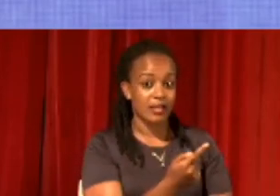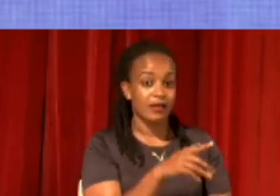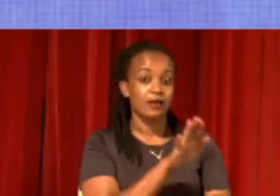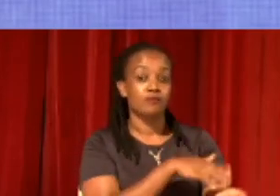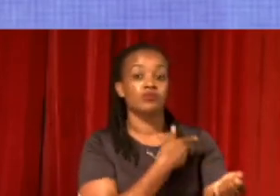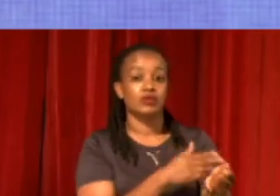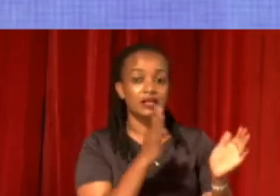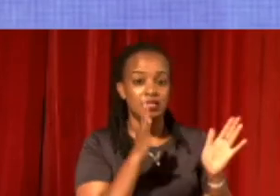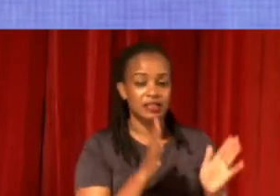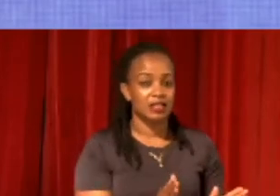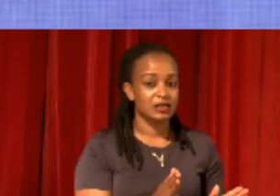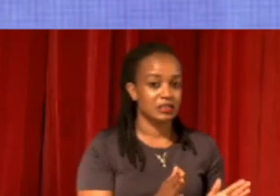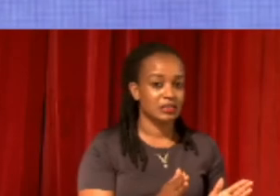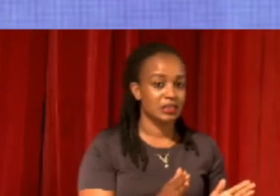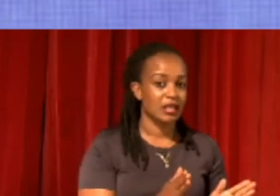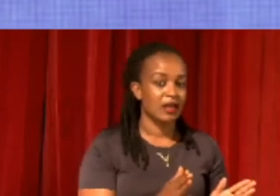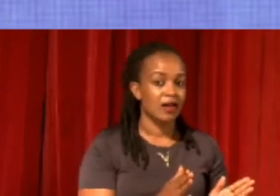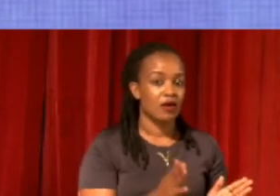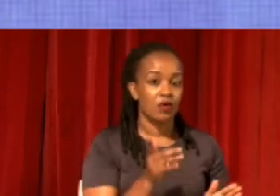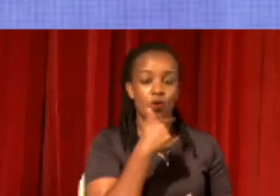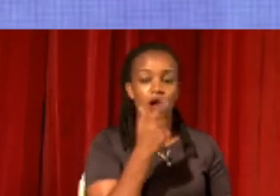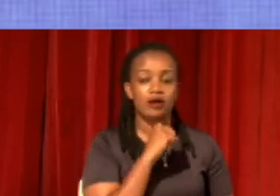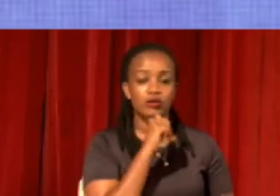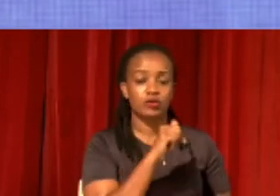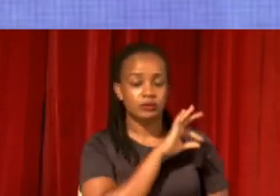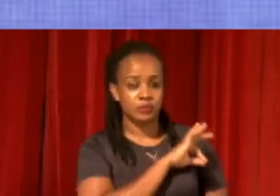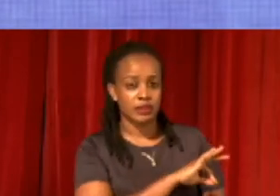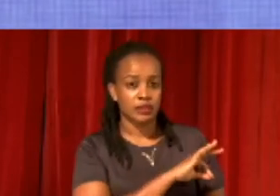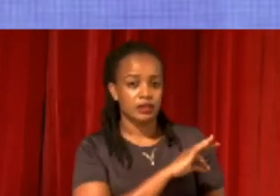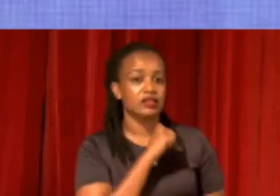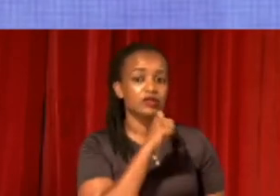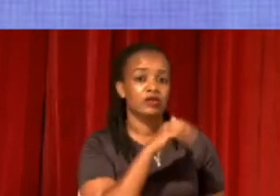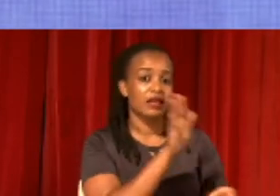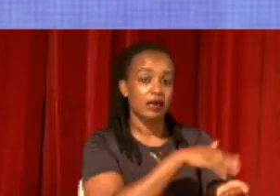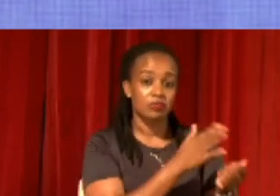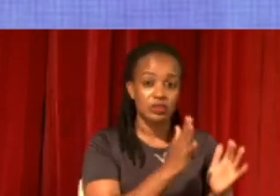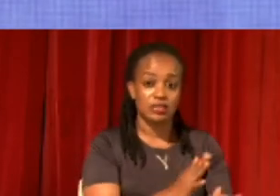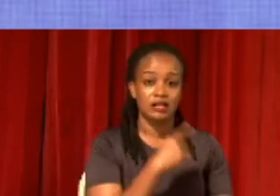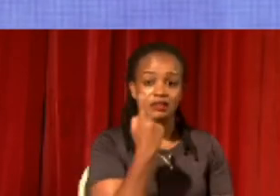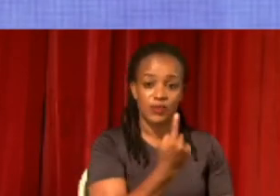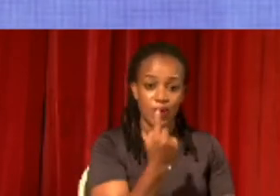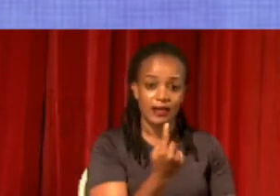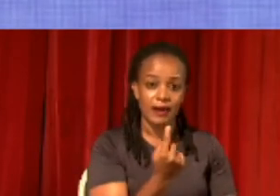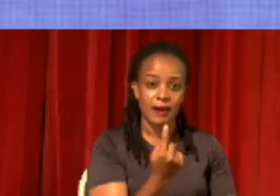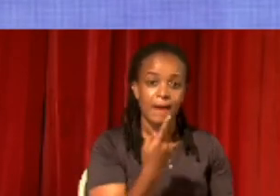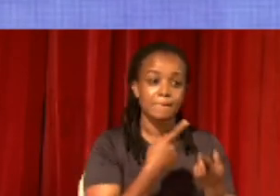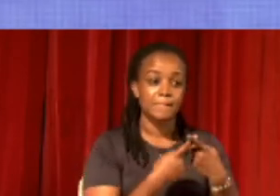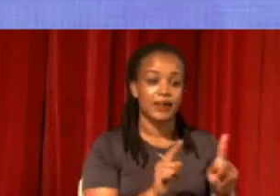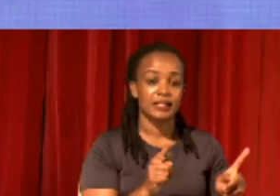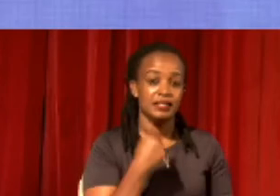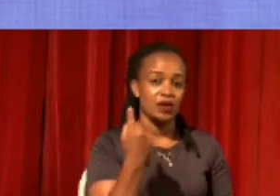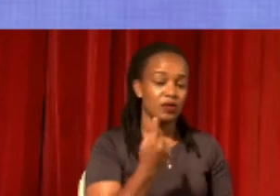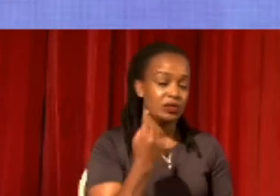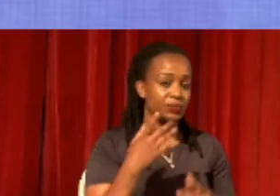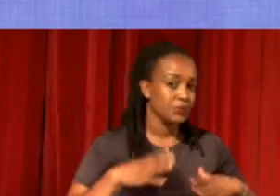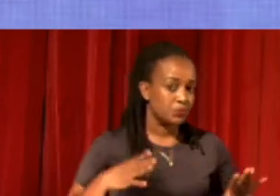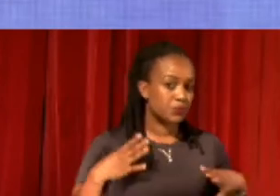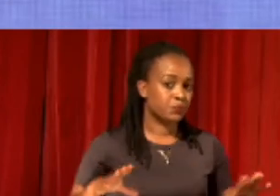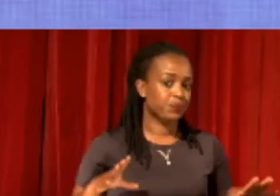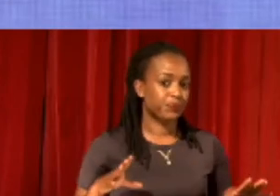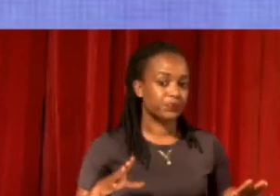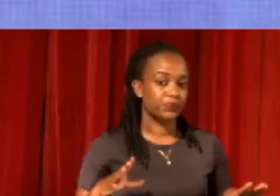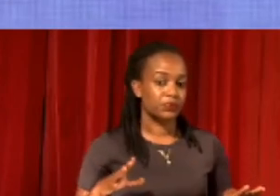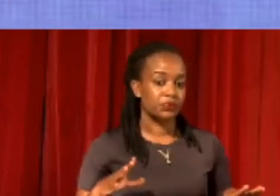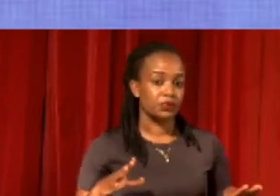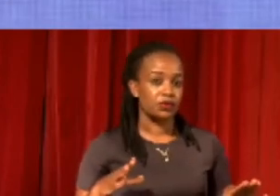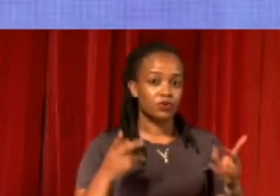the ones who are making noise, it's not the artists. It's the only people who have been caught making noise are the CMOs. Mm-hmm. And if